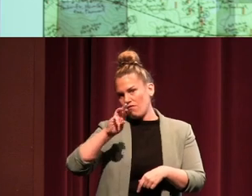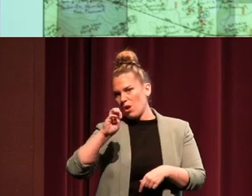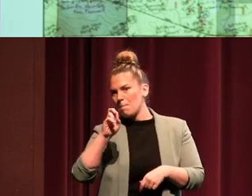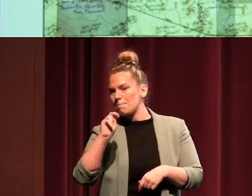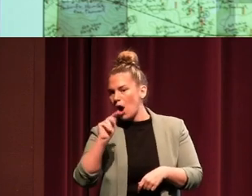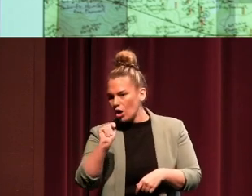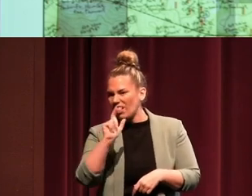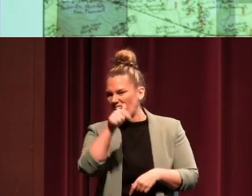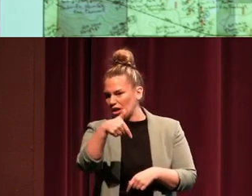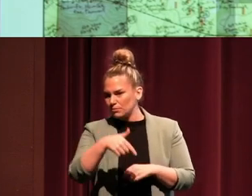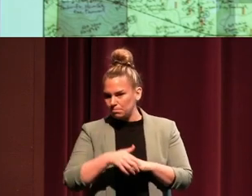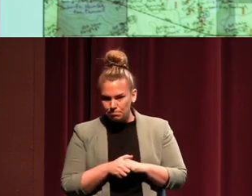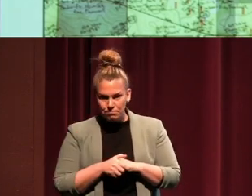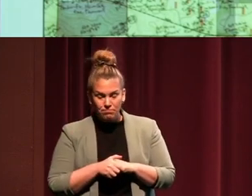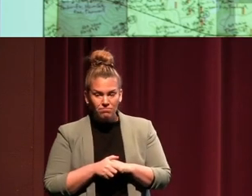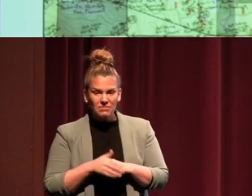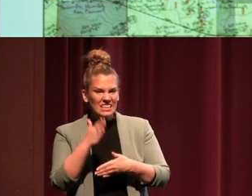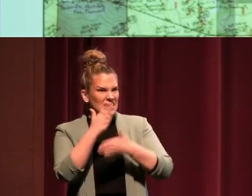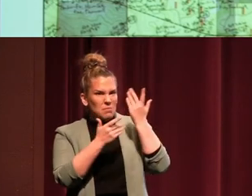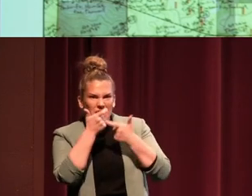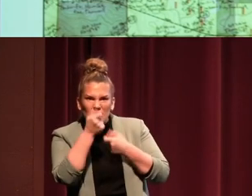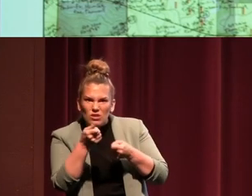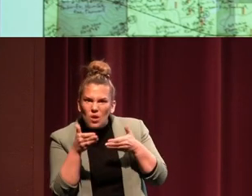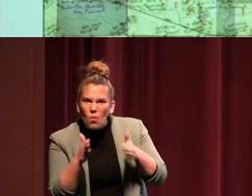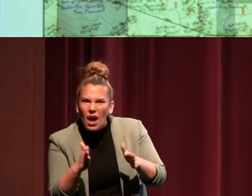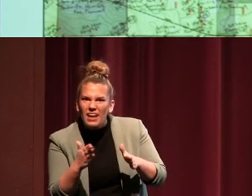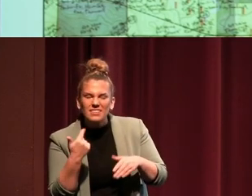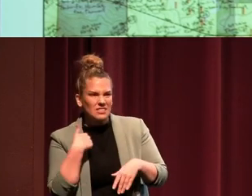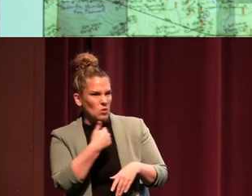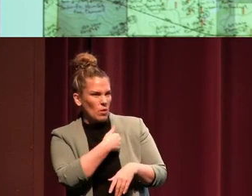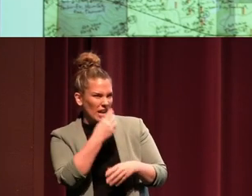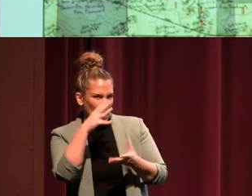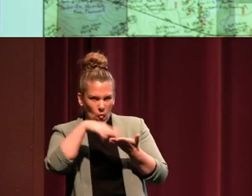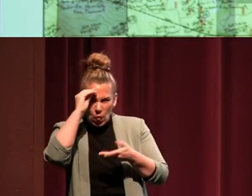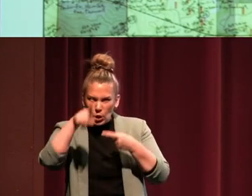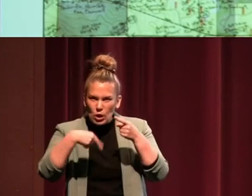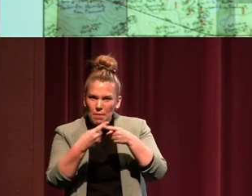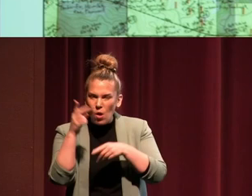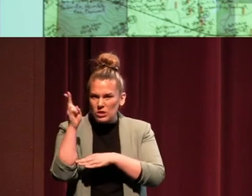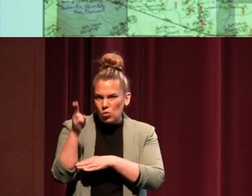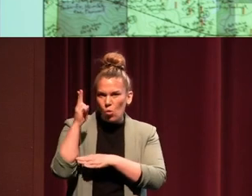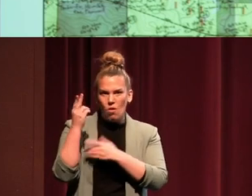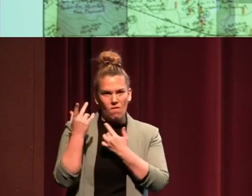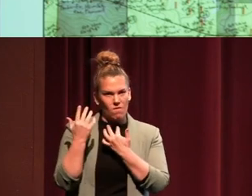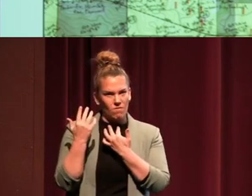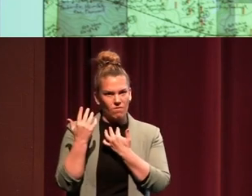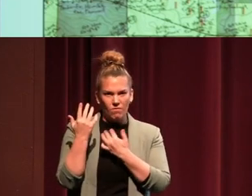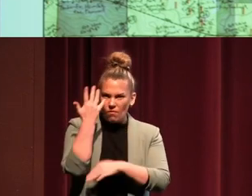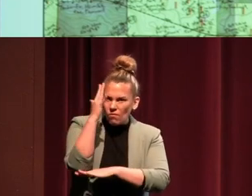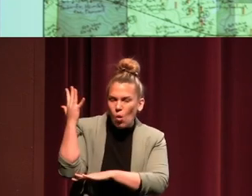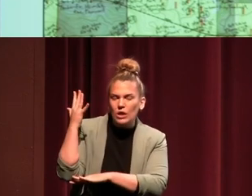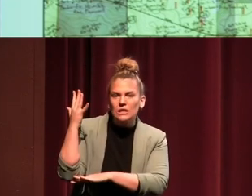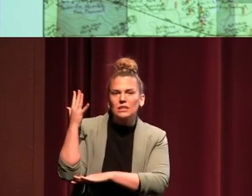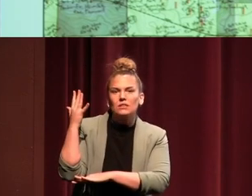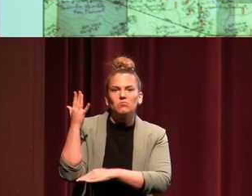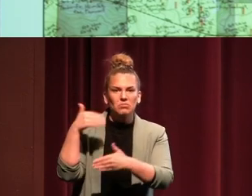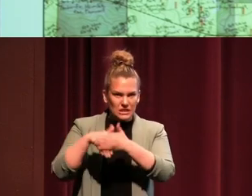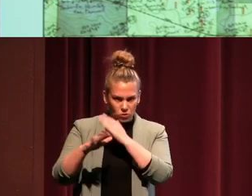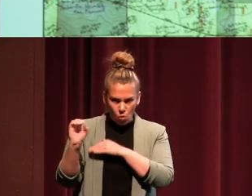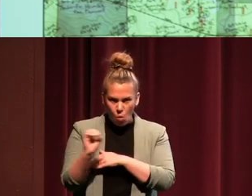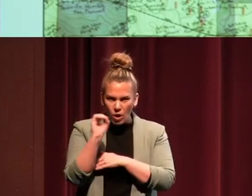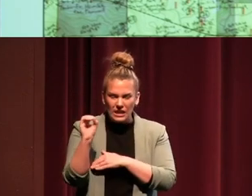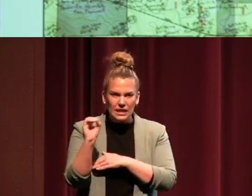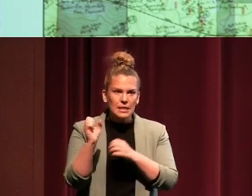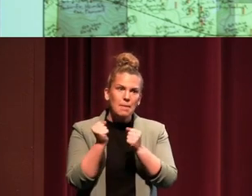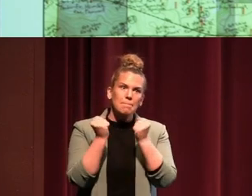There's some other interesting ways to learn about historical forest conditions in Eastern Oregon, and that's from the much more systematic and